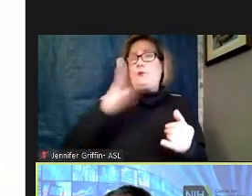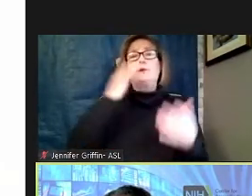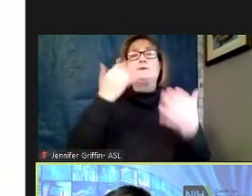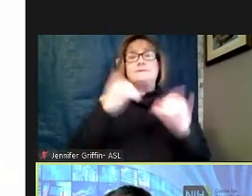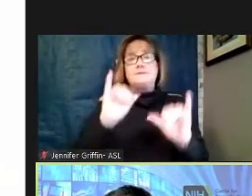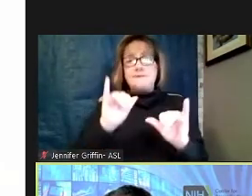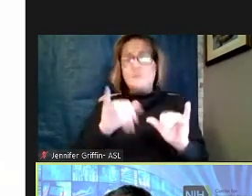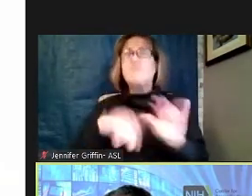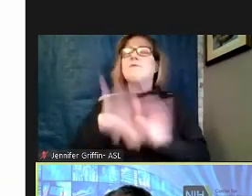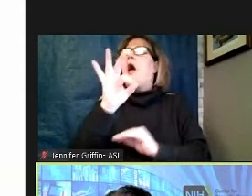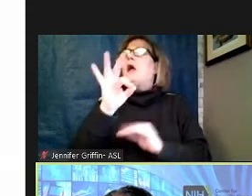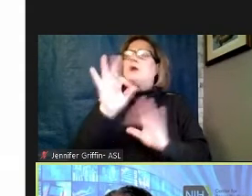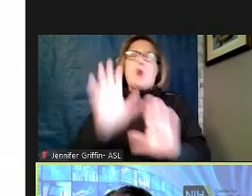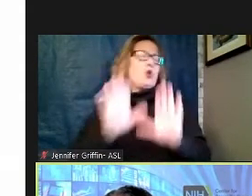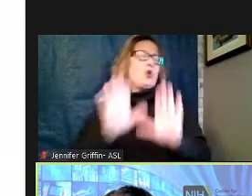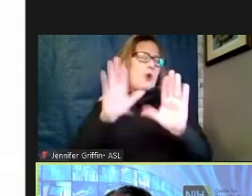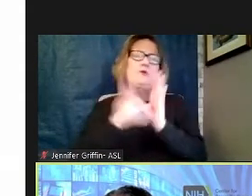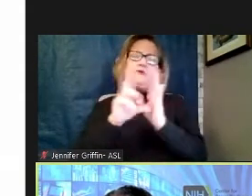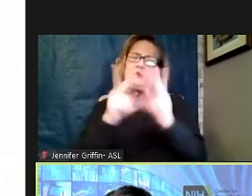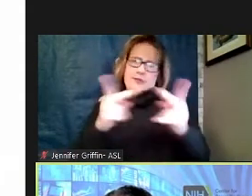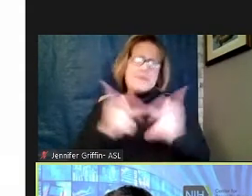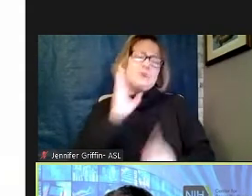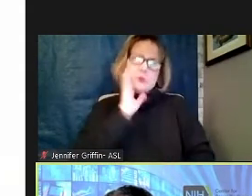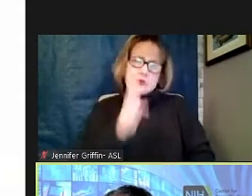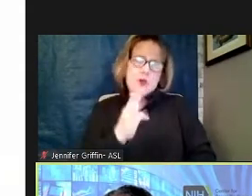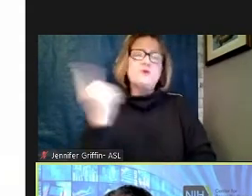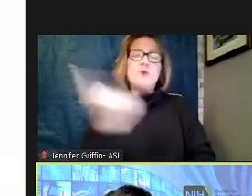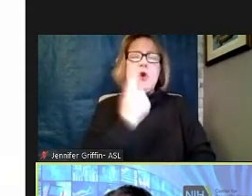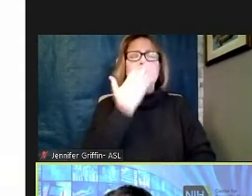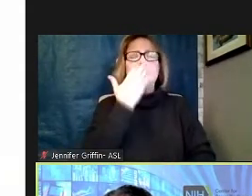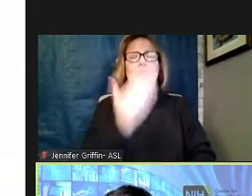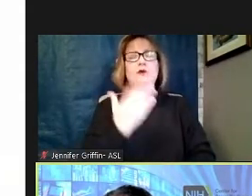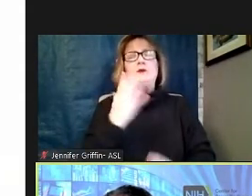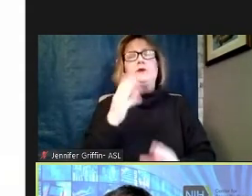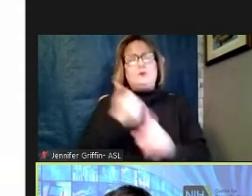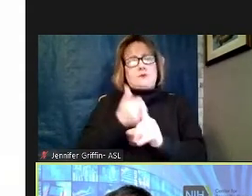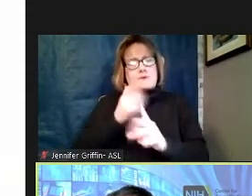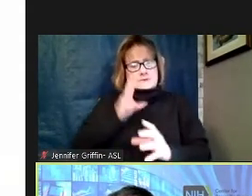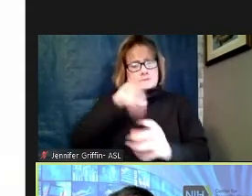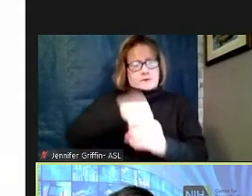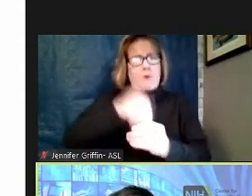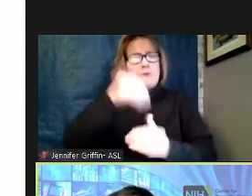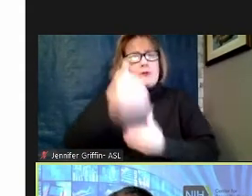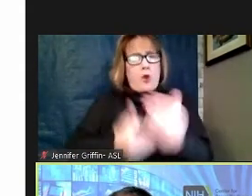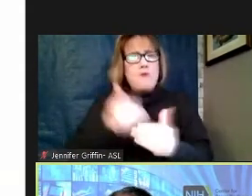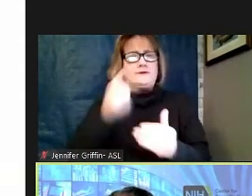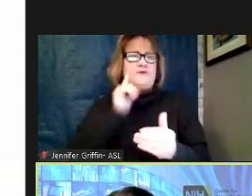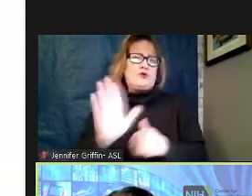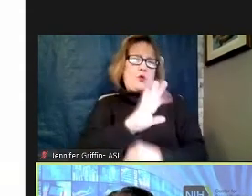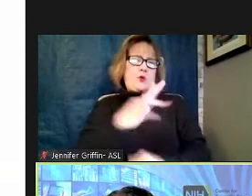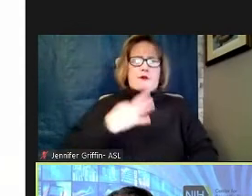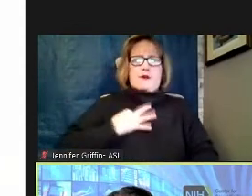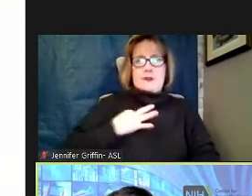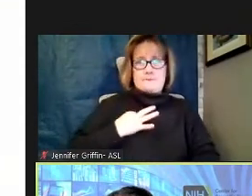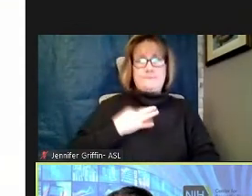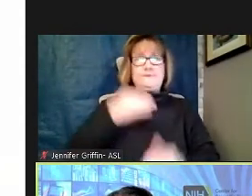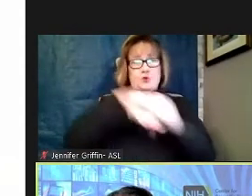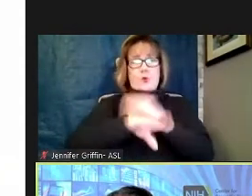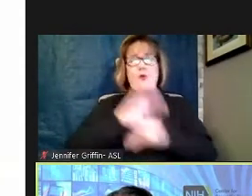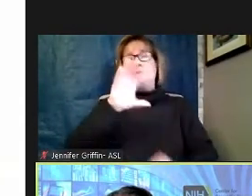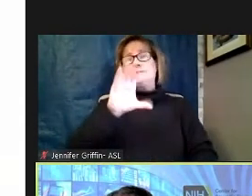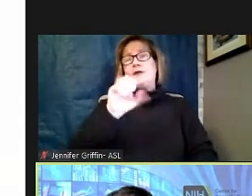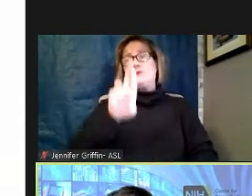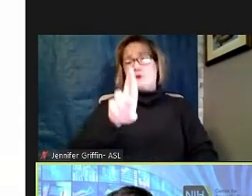a great review home. But of course, it's always good to be involved in the process of your application. So if you go to the CSR